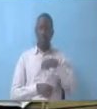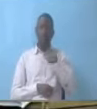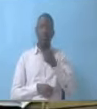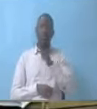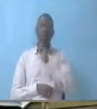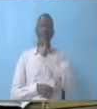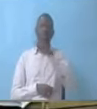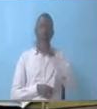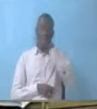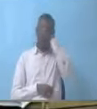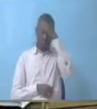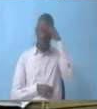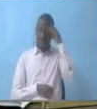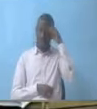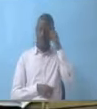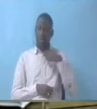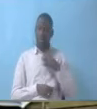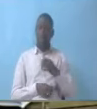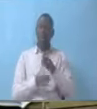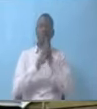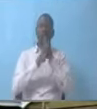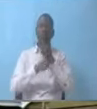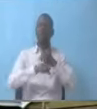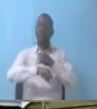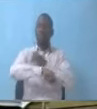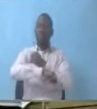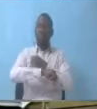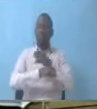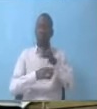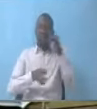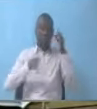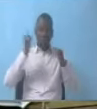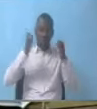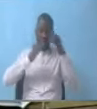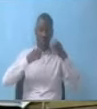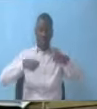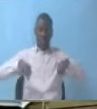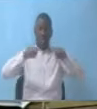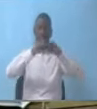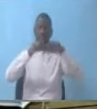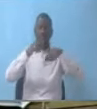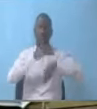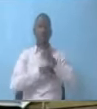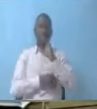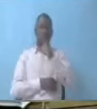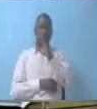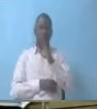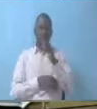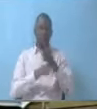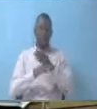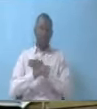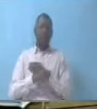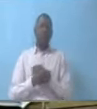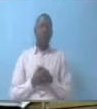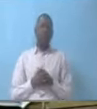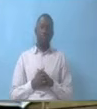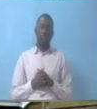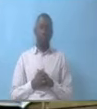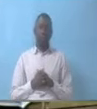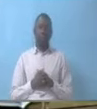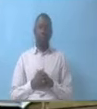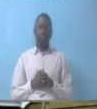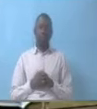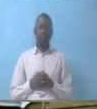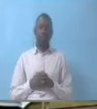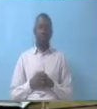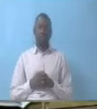the justice sector in this country. Mr. Mbai, I'm na liggey yu baax yu ama am solo yo xamne def nga ko ci bunti atté bi fi ci bi